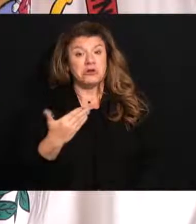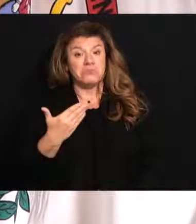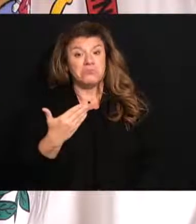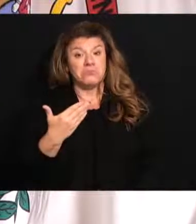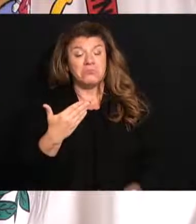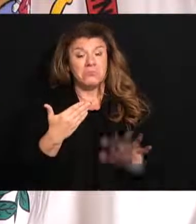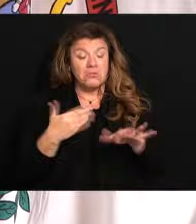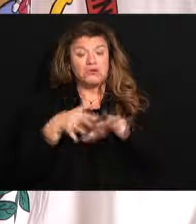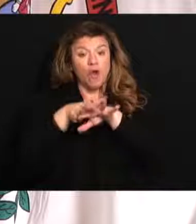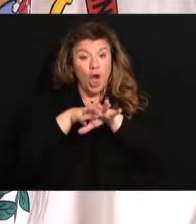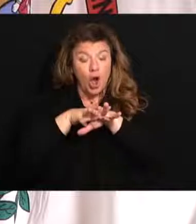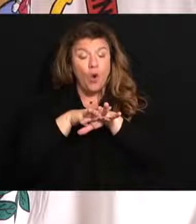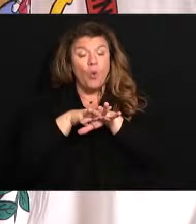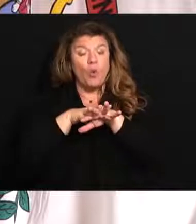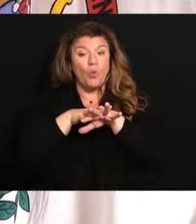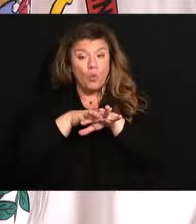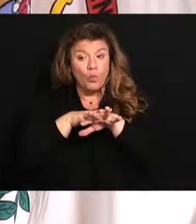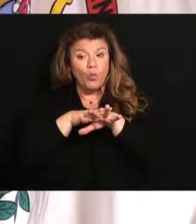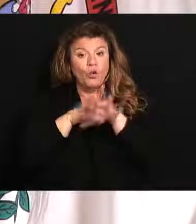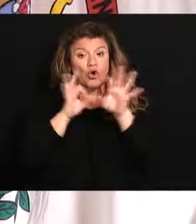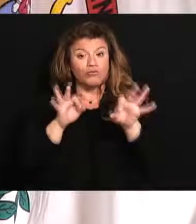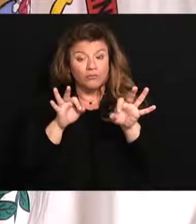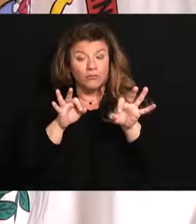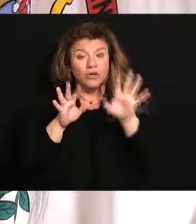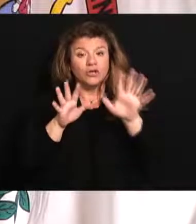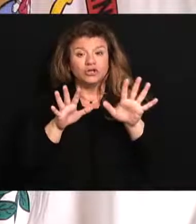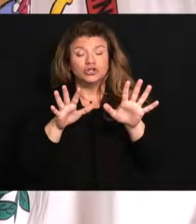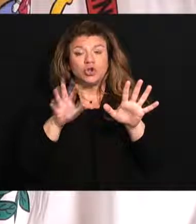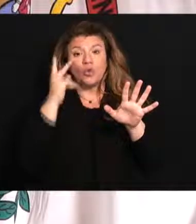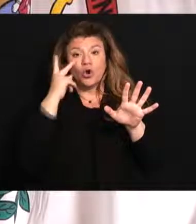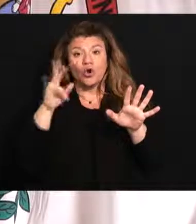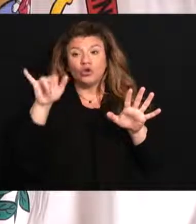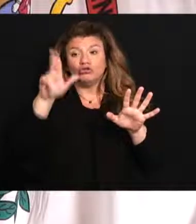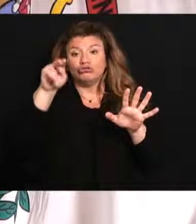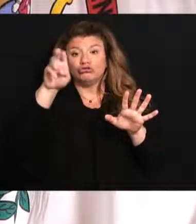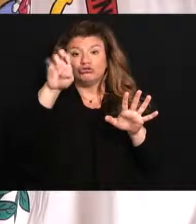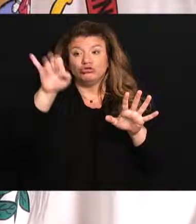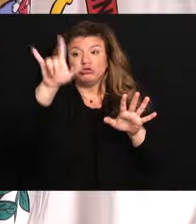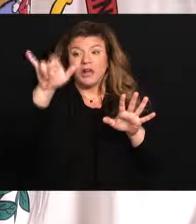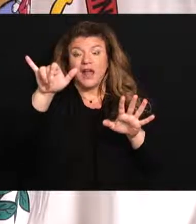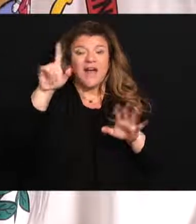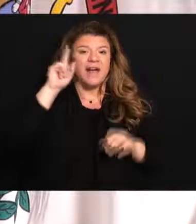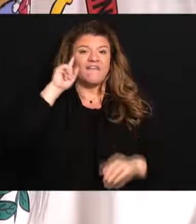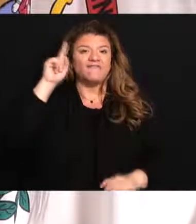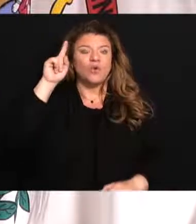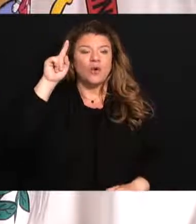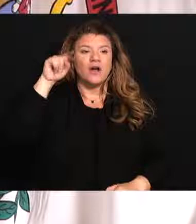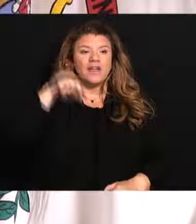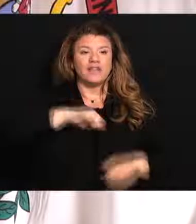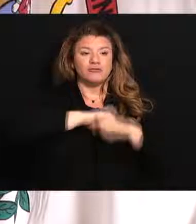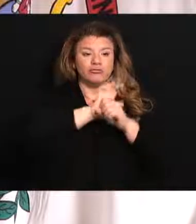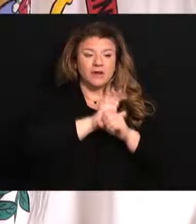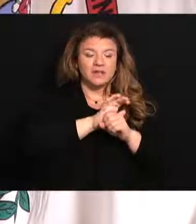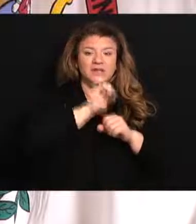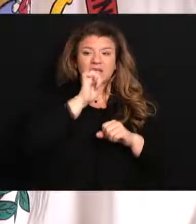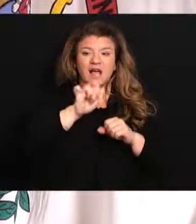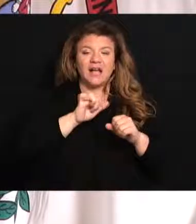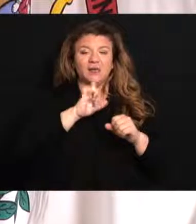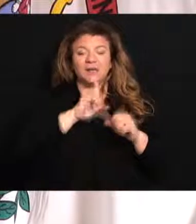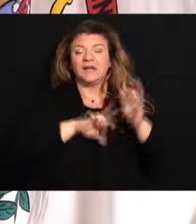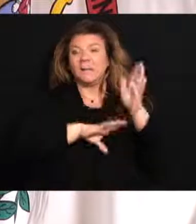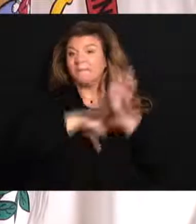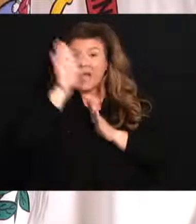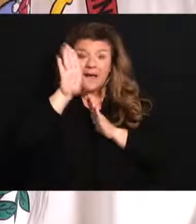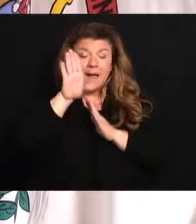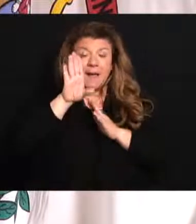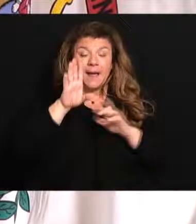pretty slow months and everything. So we're really looking at June, July for this thing to not be aggressively moving up, but